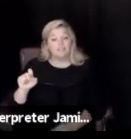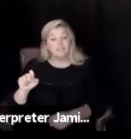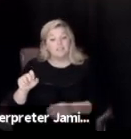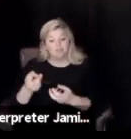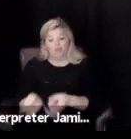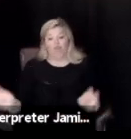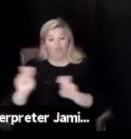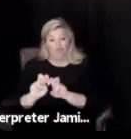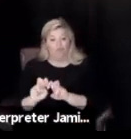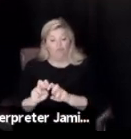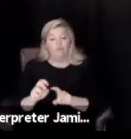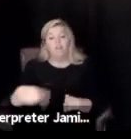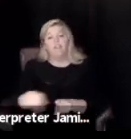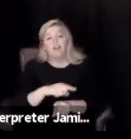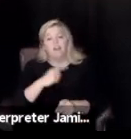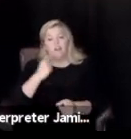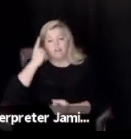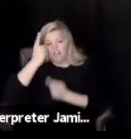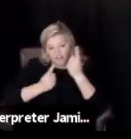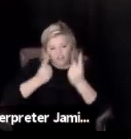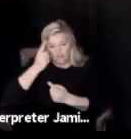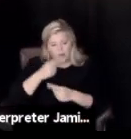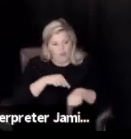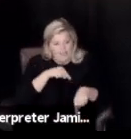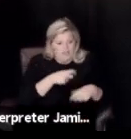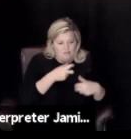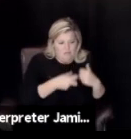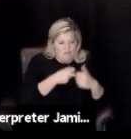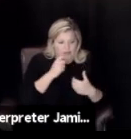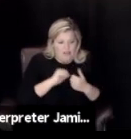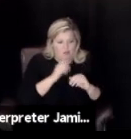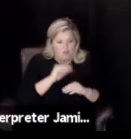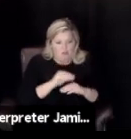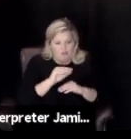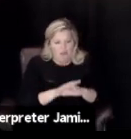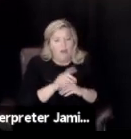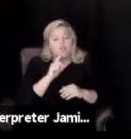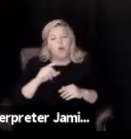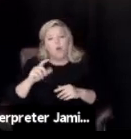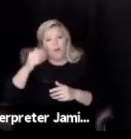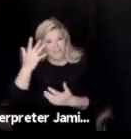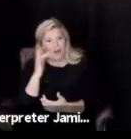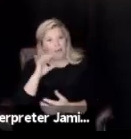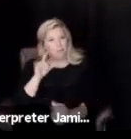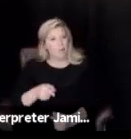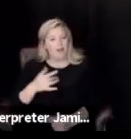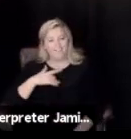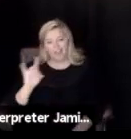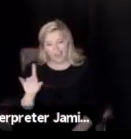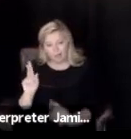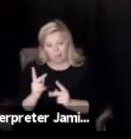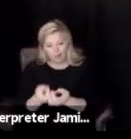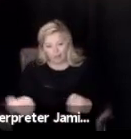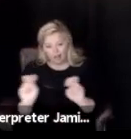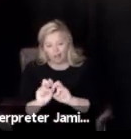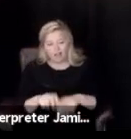thinking about how many different ways this can impact our business. That's why they have the 8 people at the table: the CEO, the